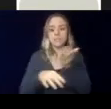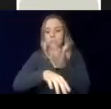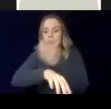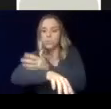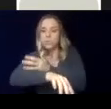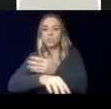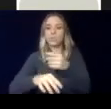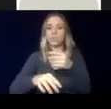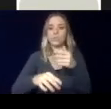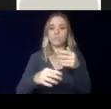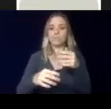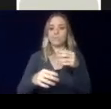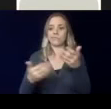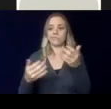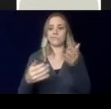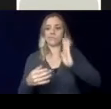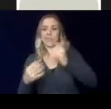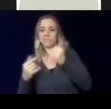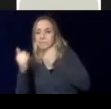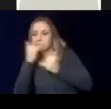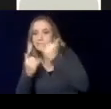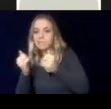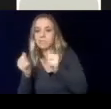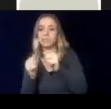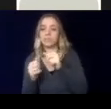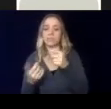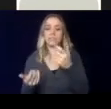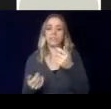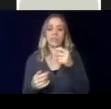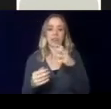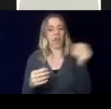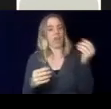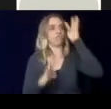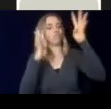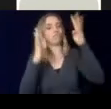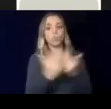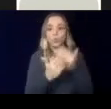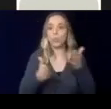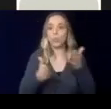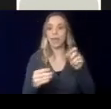ways to ensure accessible communication with these patients.